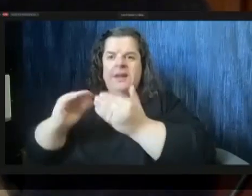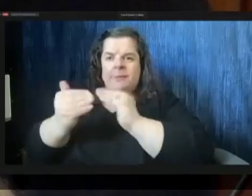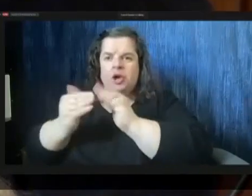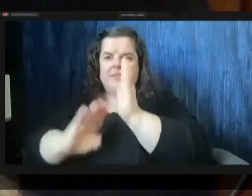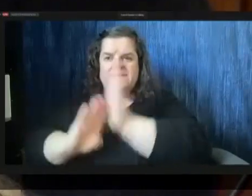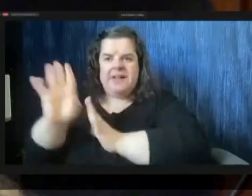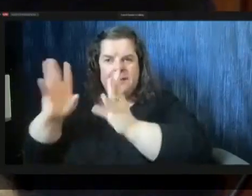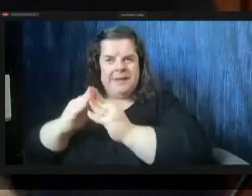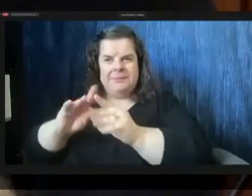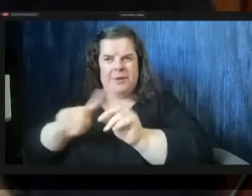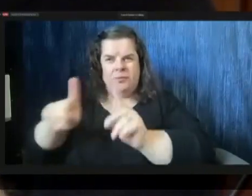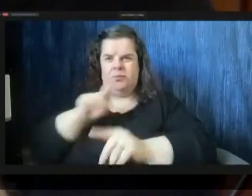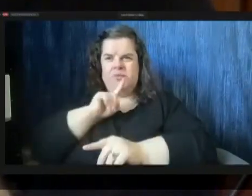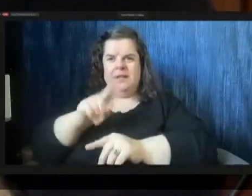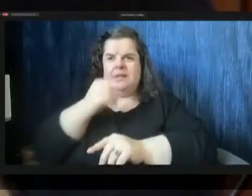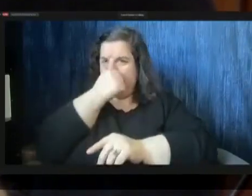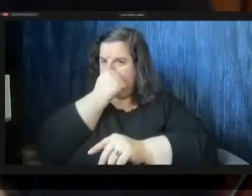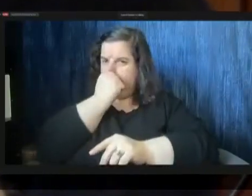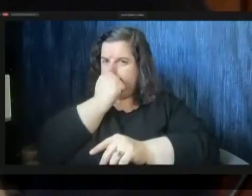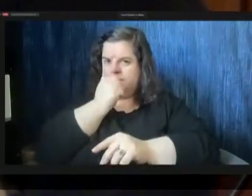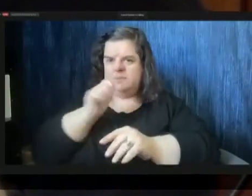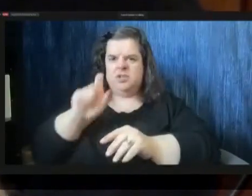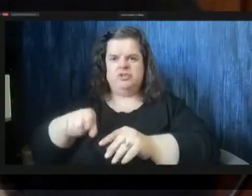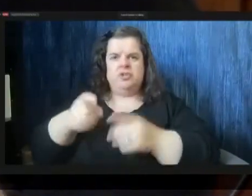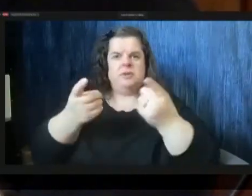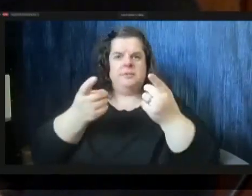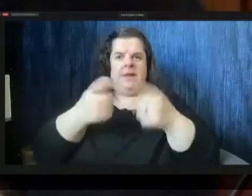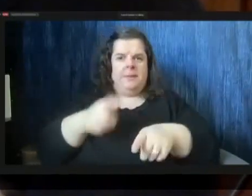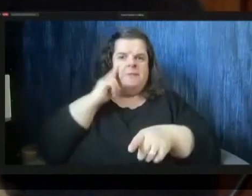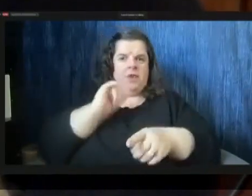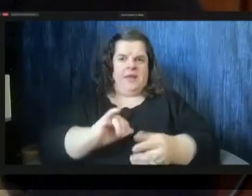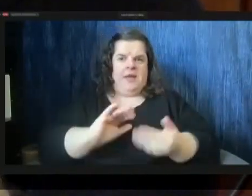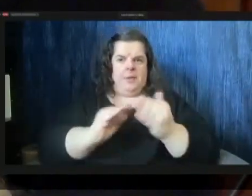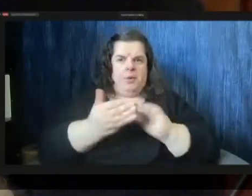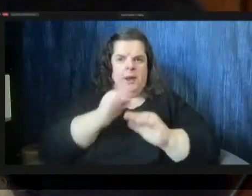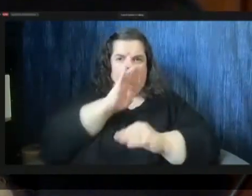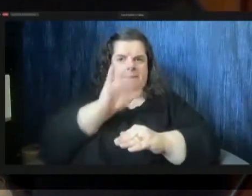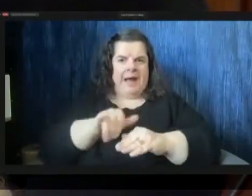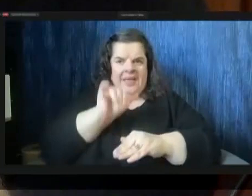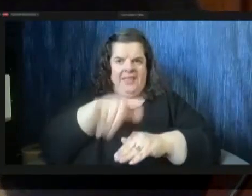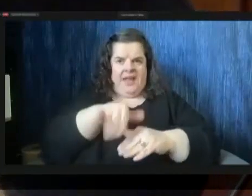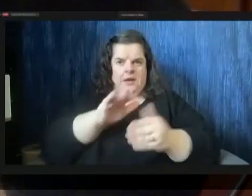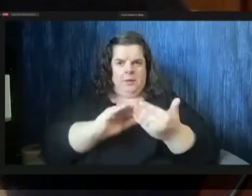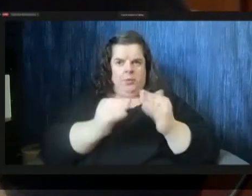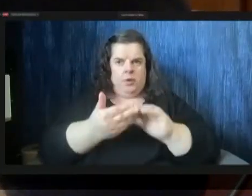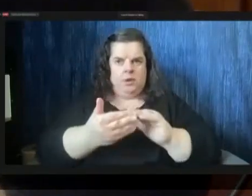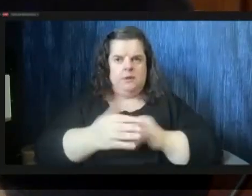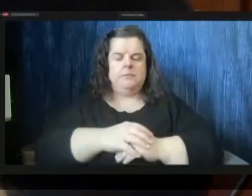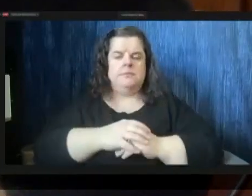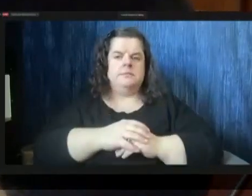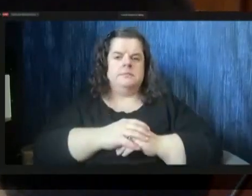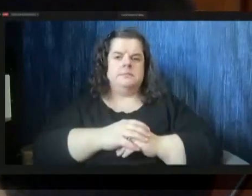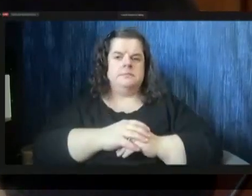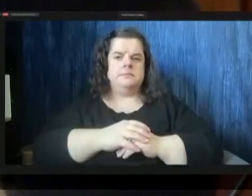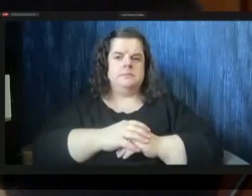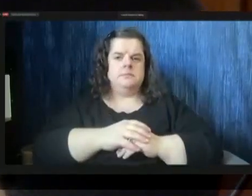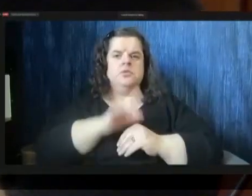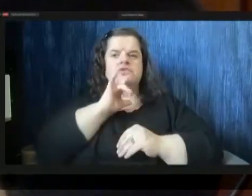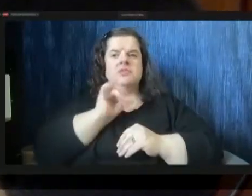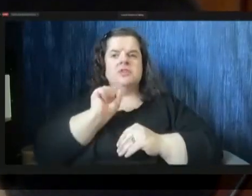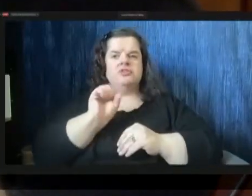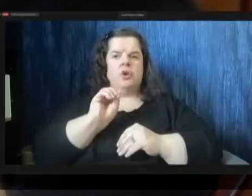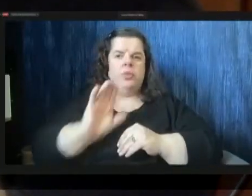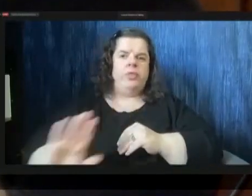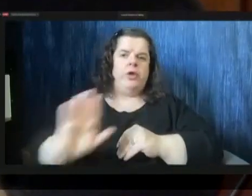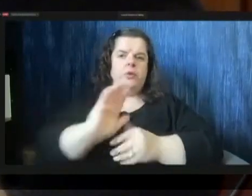really that should be conducted for the community and by the community. And so those are some of the things,